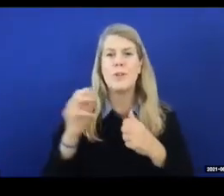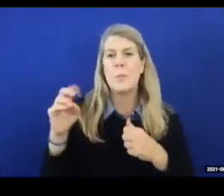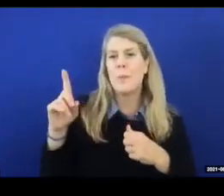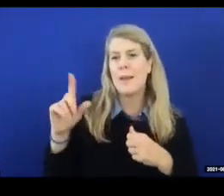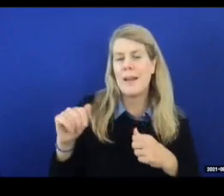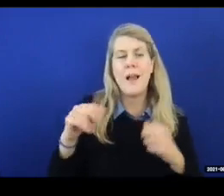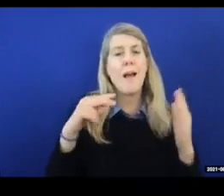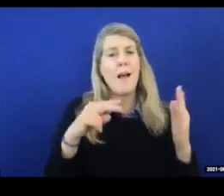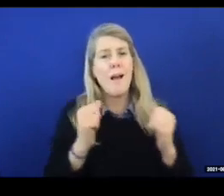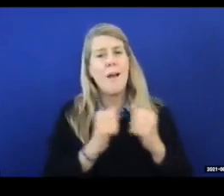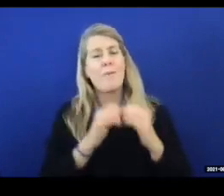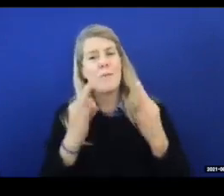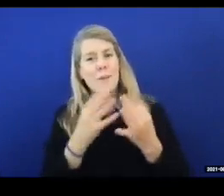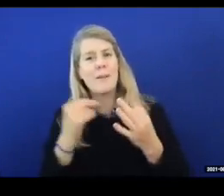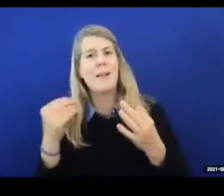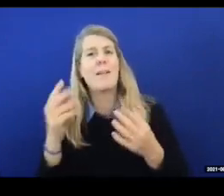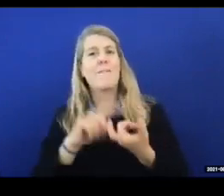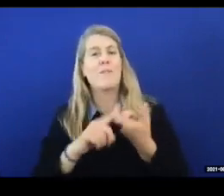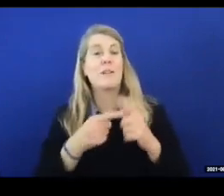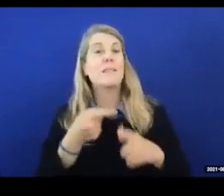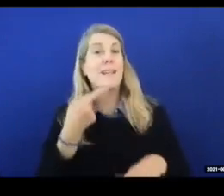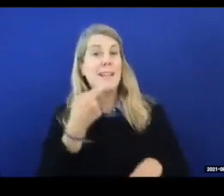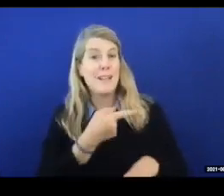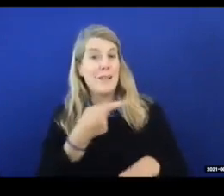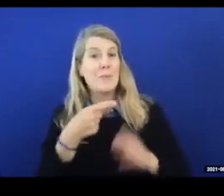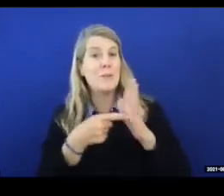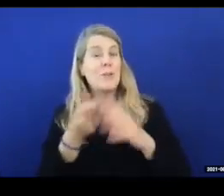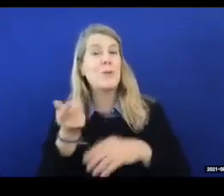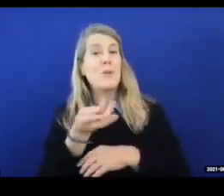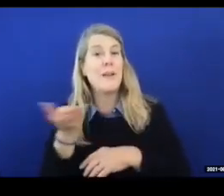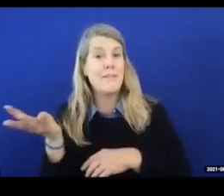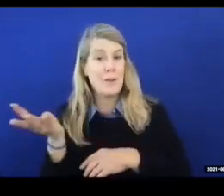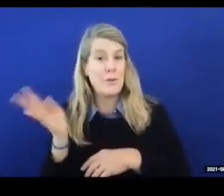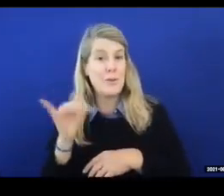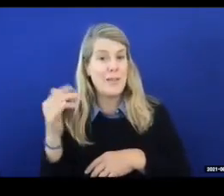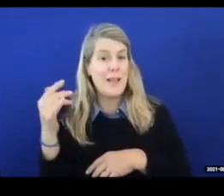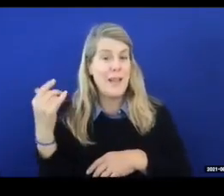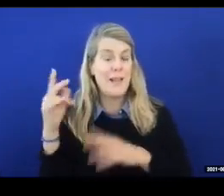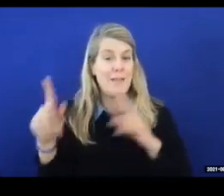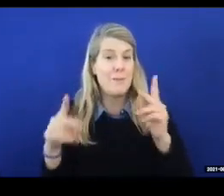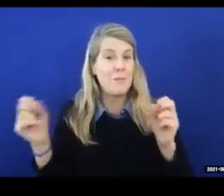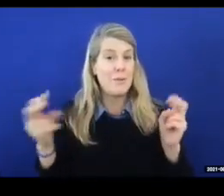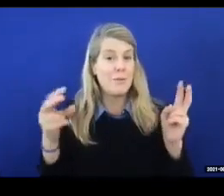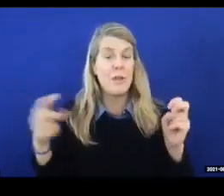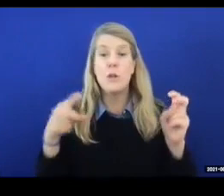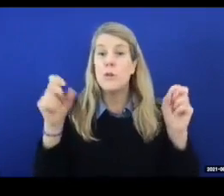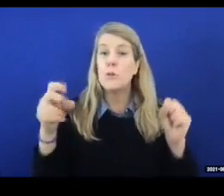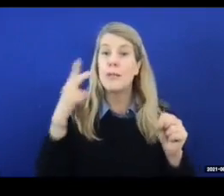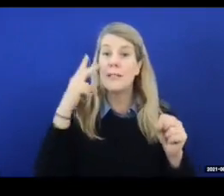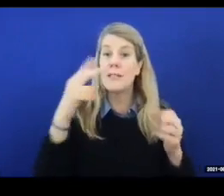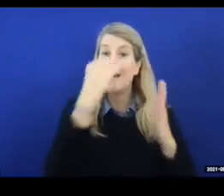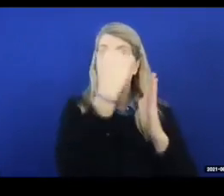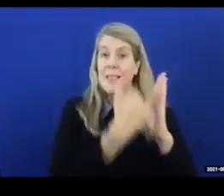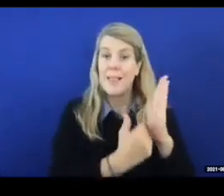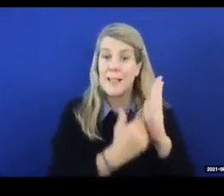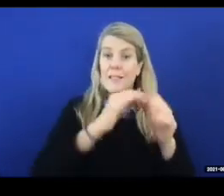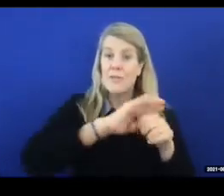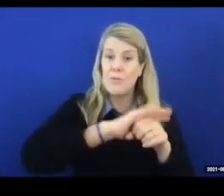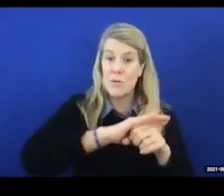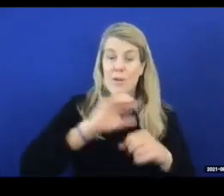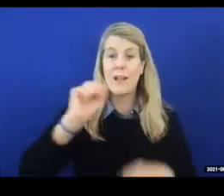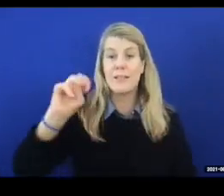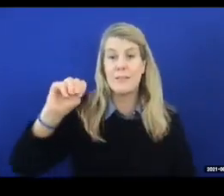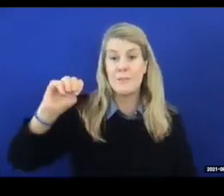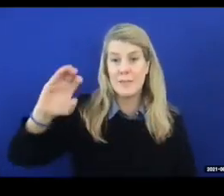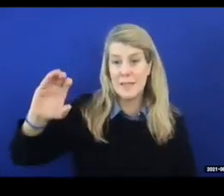family and friends. Here are just a few highlights of those submitted. You may view the full list of graduate